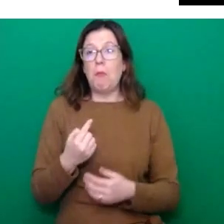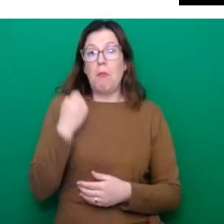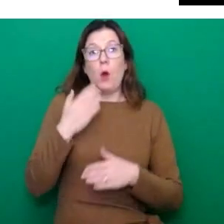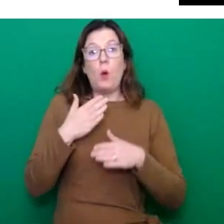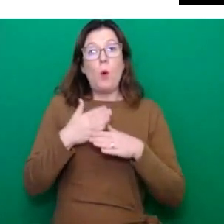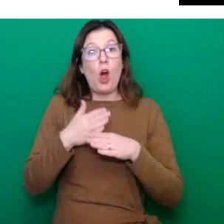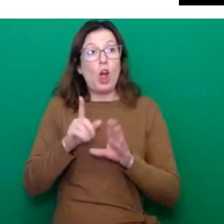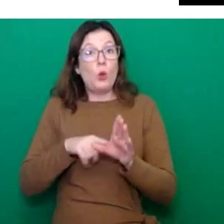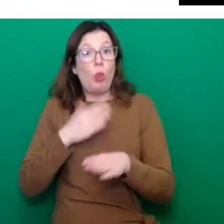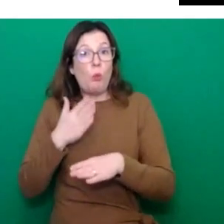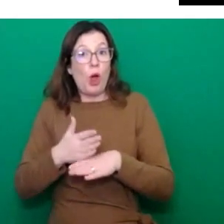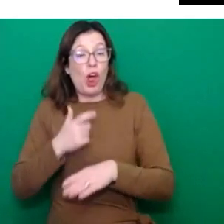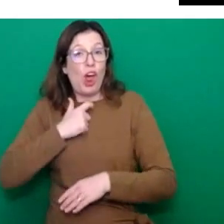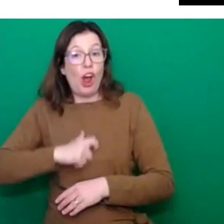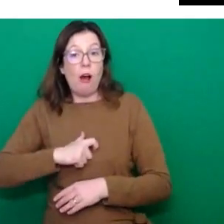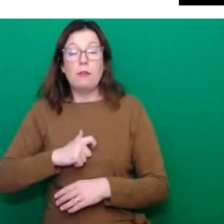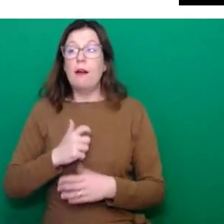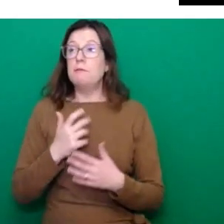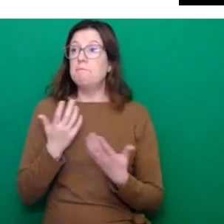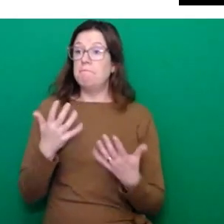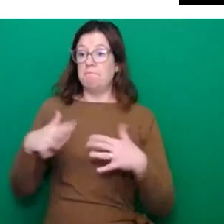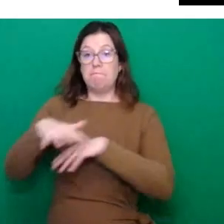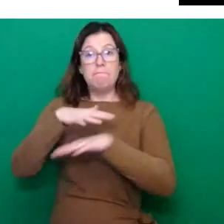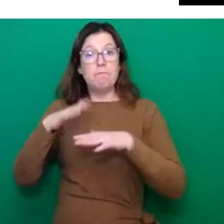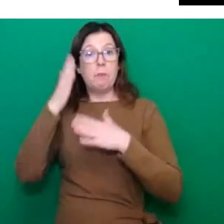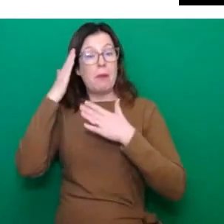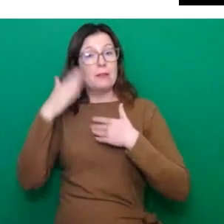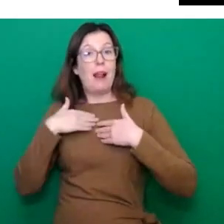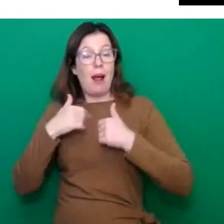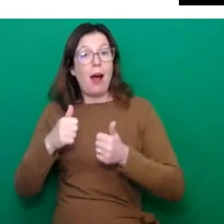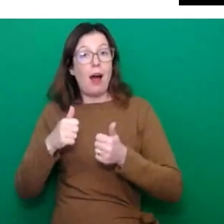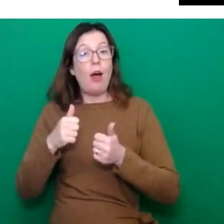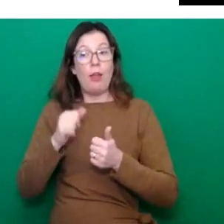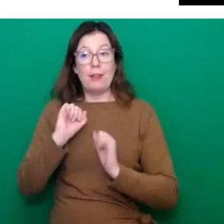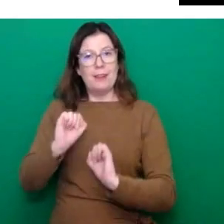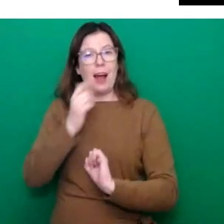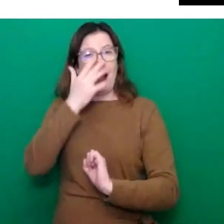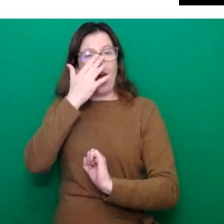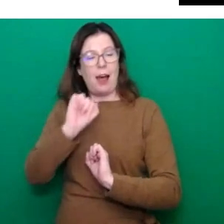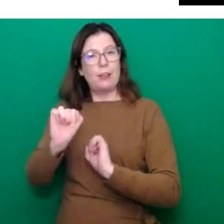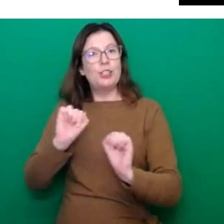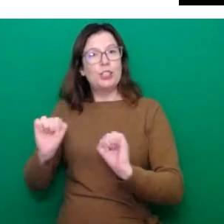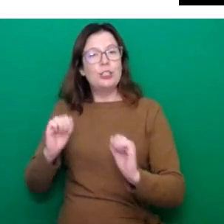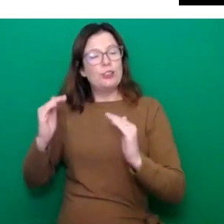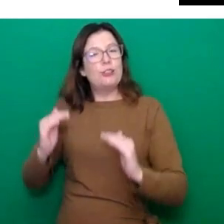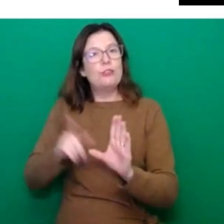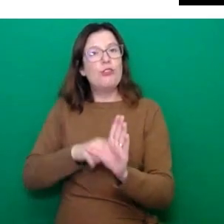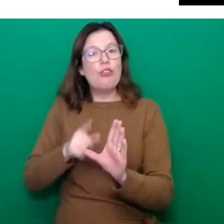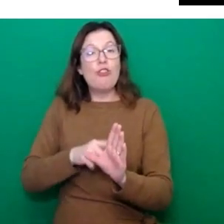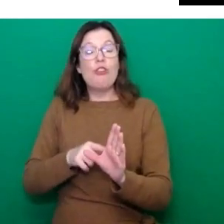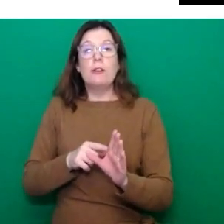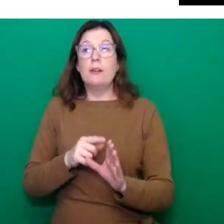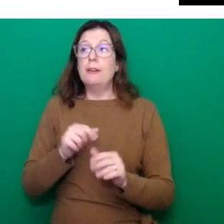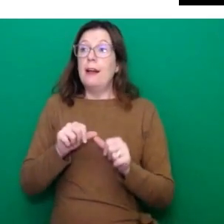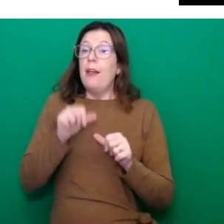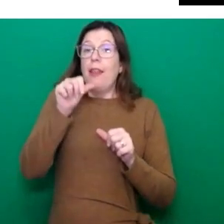youth worker, so there was a lot of mental health at that time, especially with the age that I was working with. And from there, I went